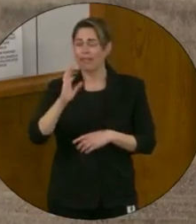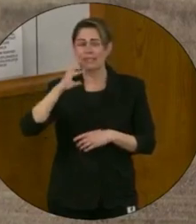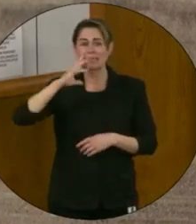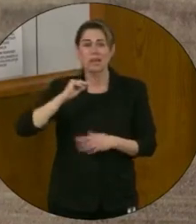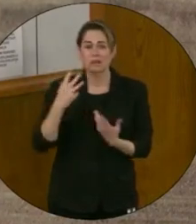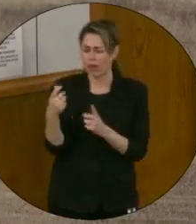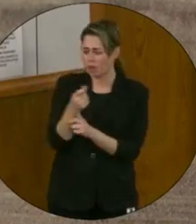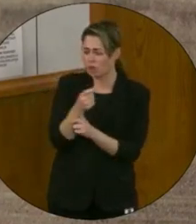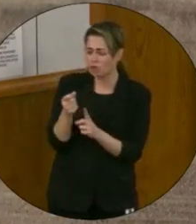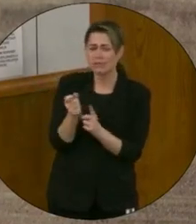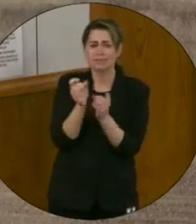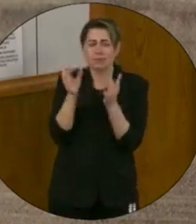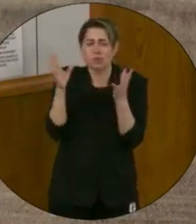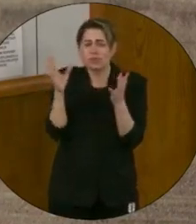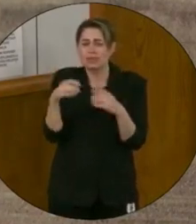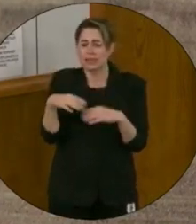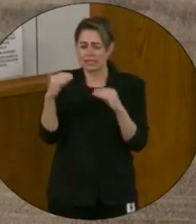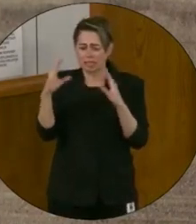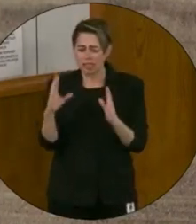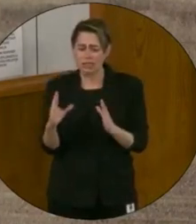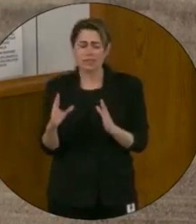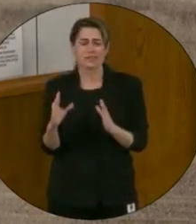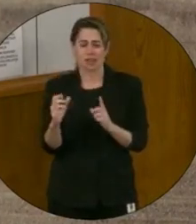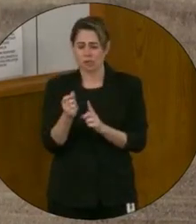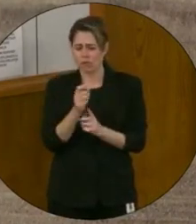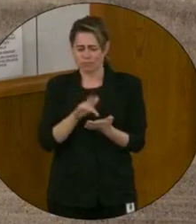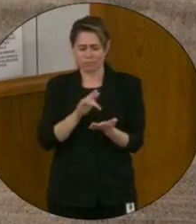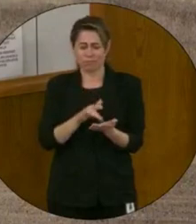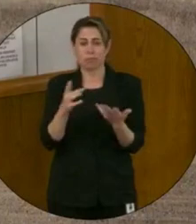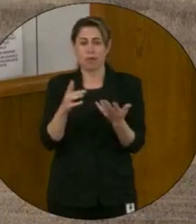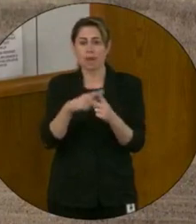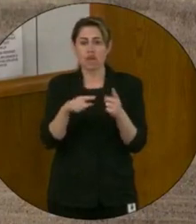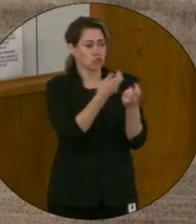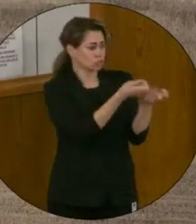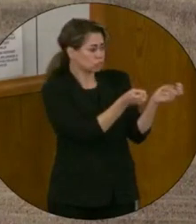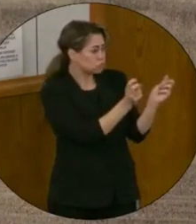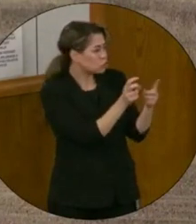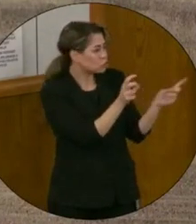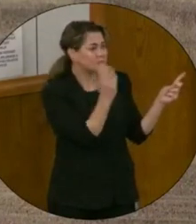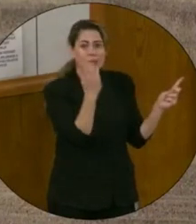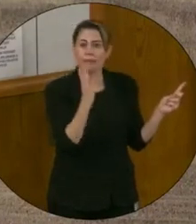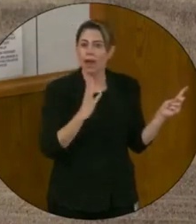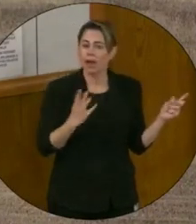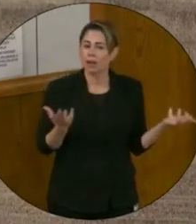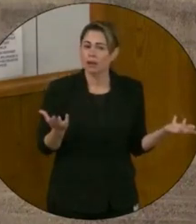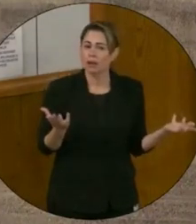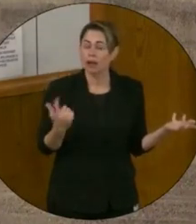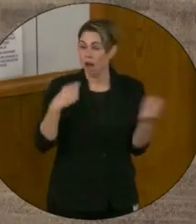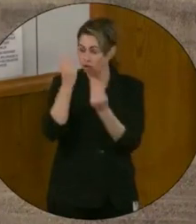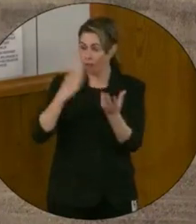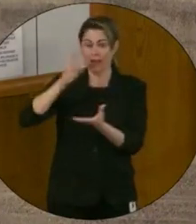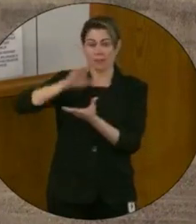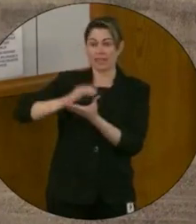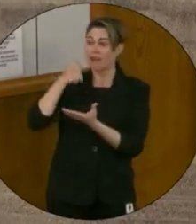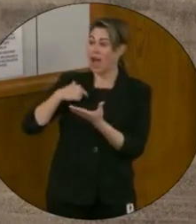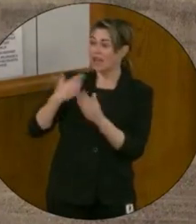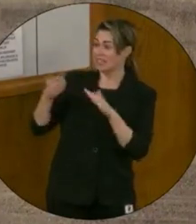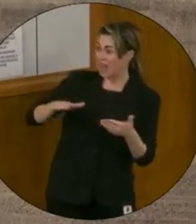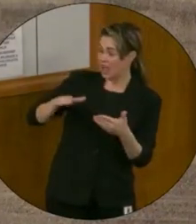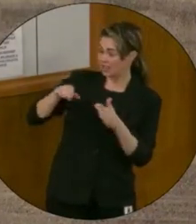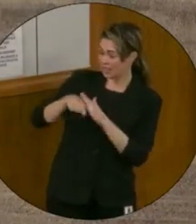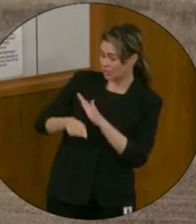We are setting the teachers up to be abused, and everybody sitting up there just seems fine with it. I told my husband if I get killed at school, I